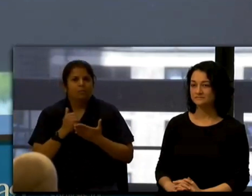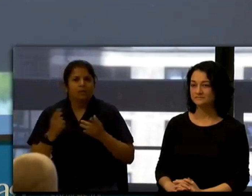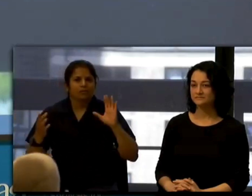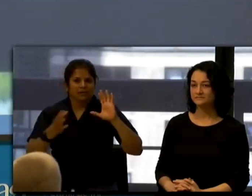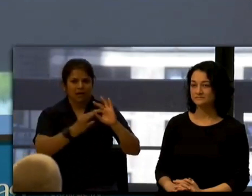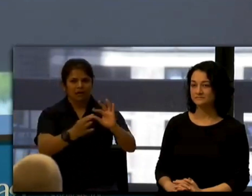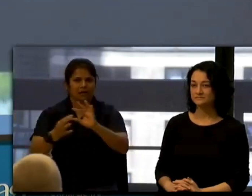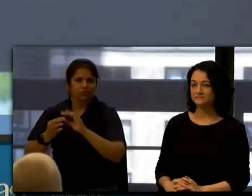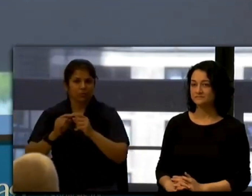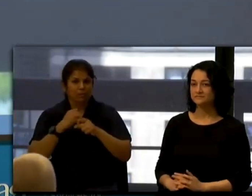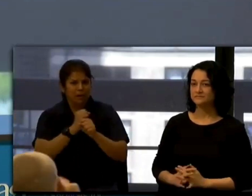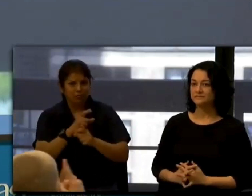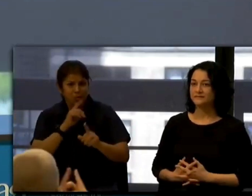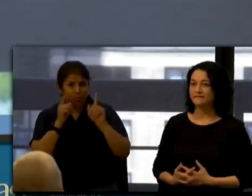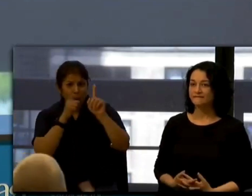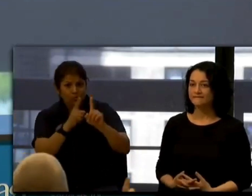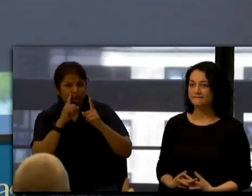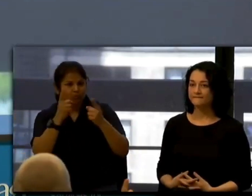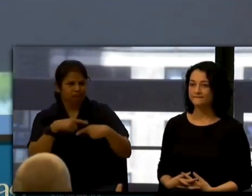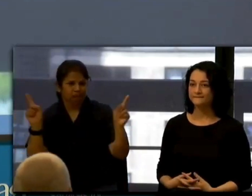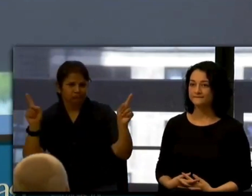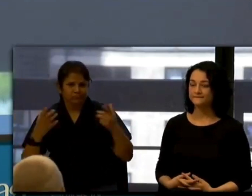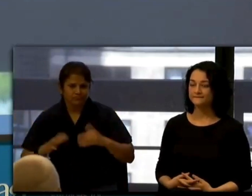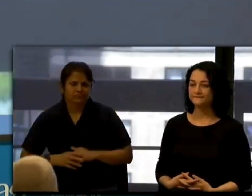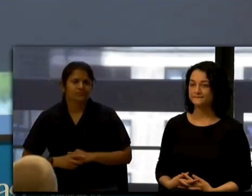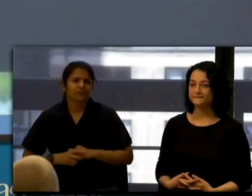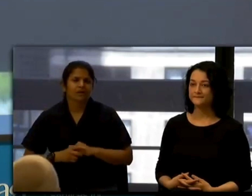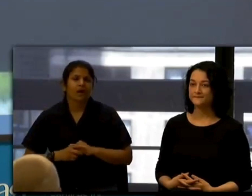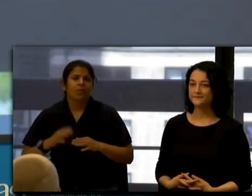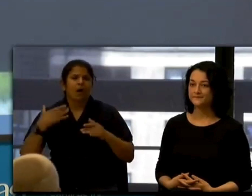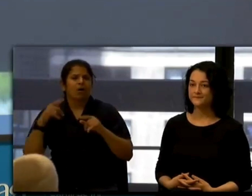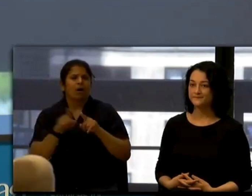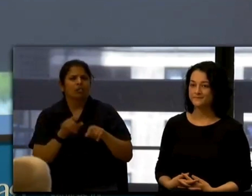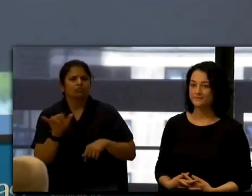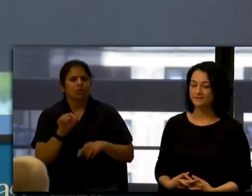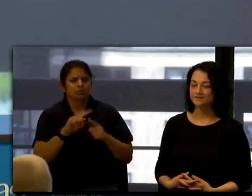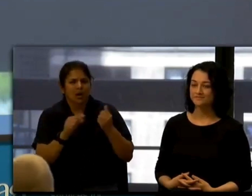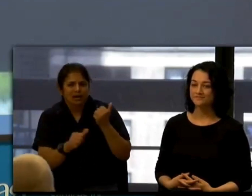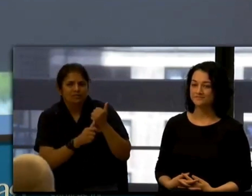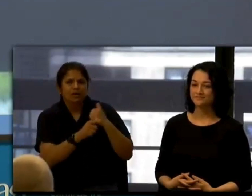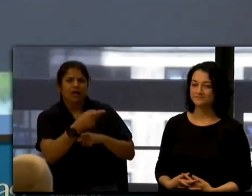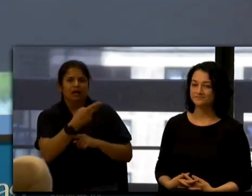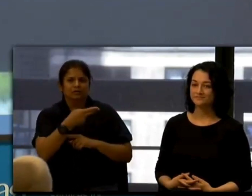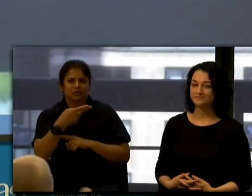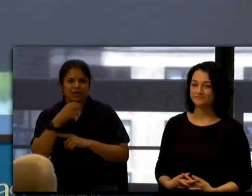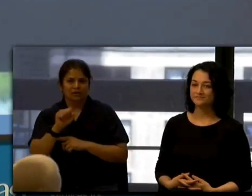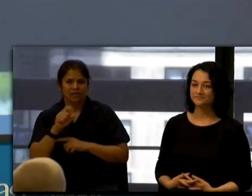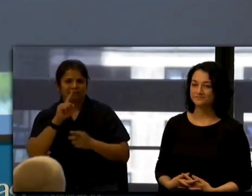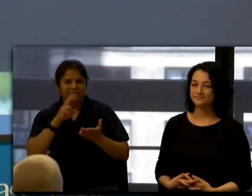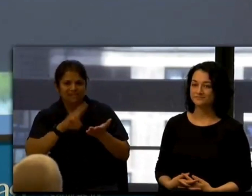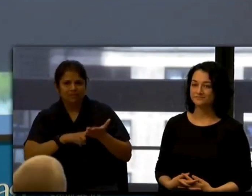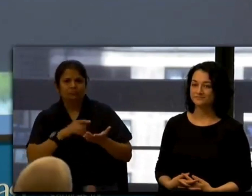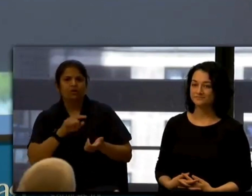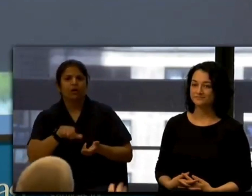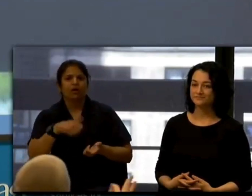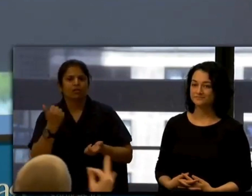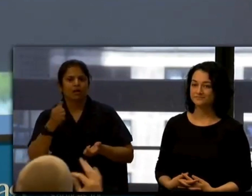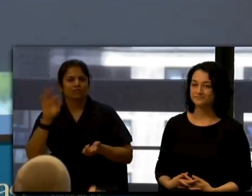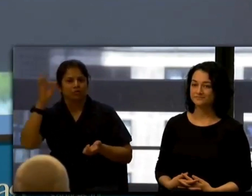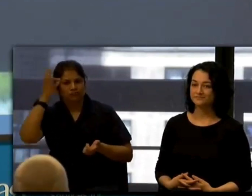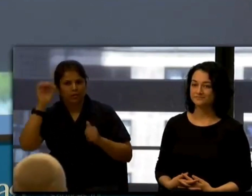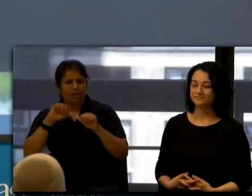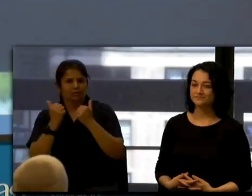We also serve as the advisor to the HHS Secretary and other federal agencies on disability and